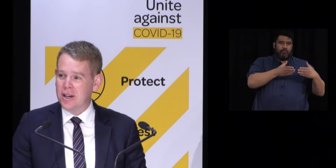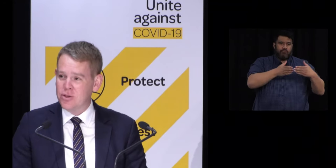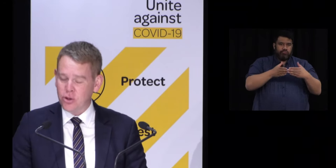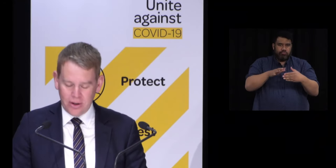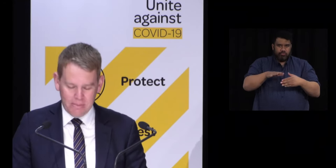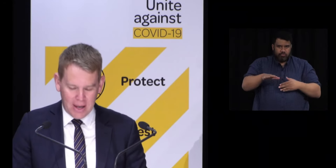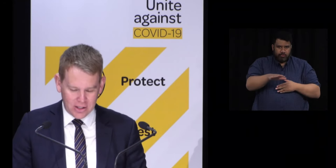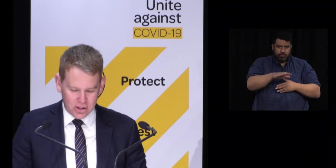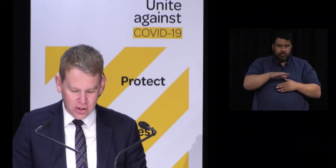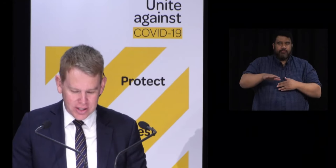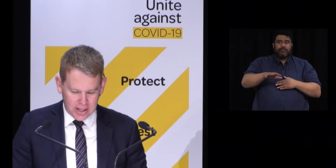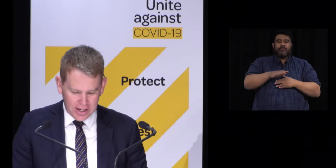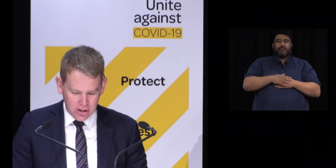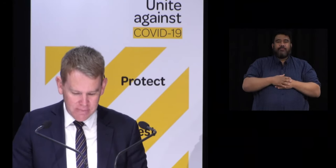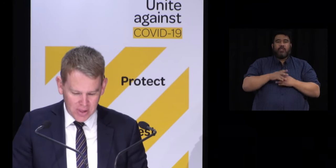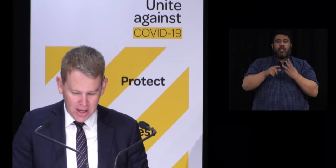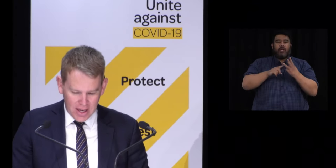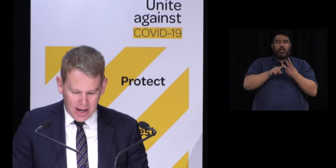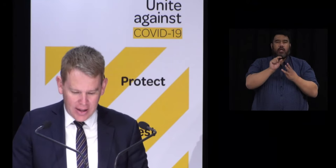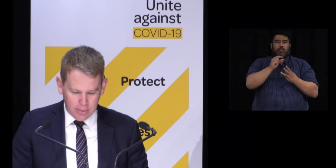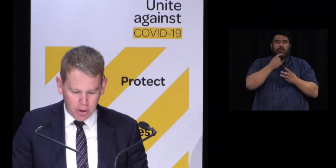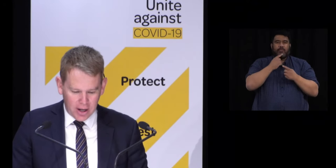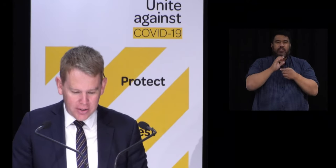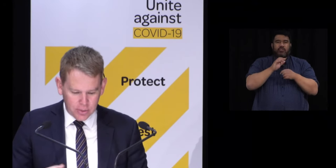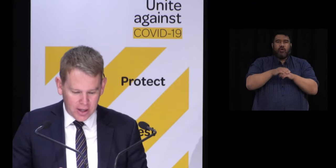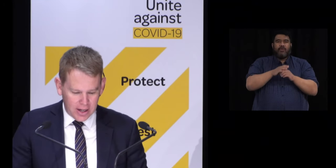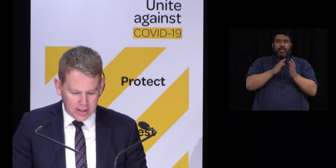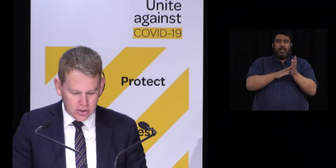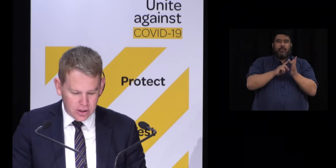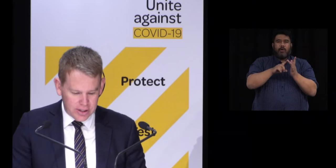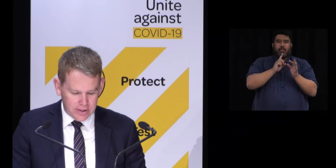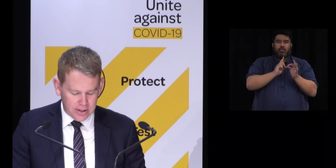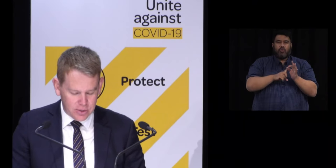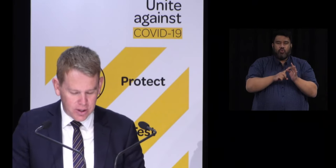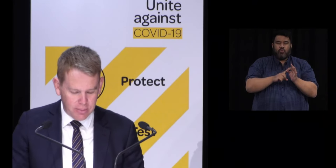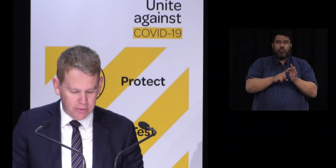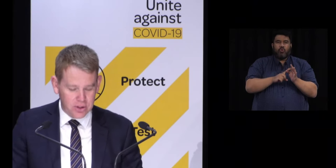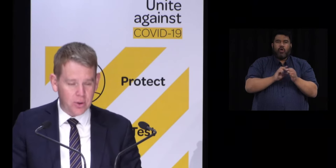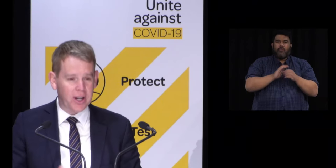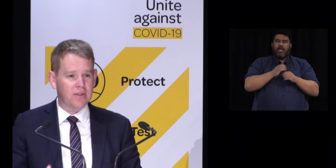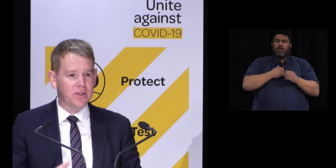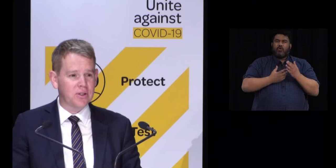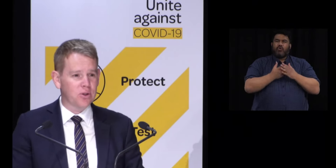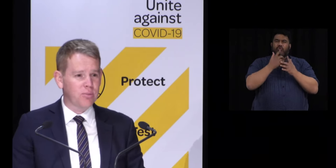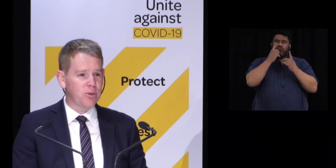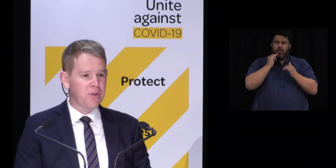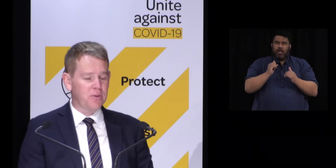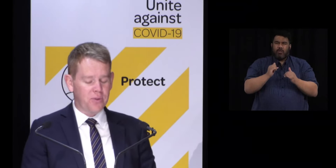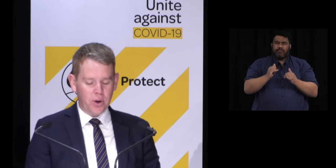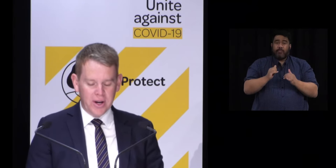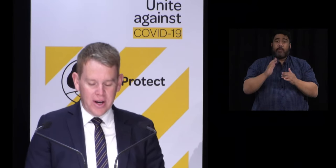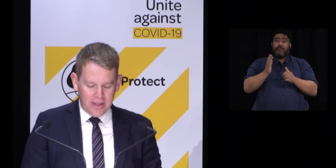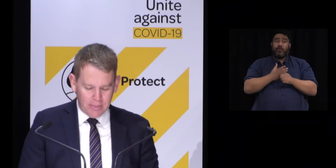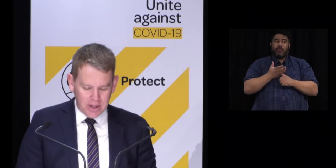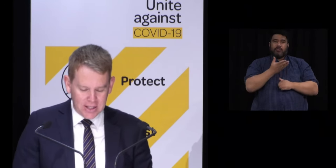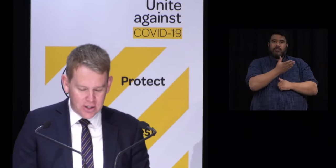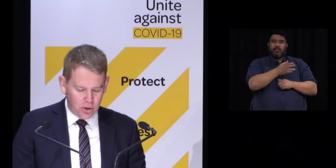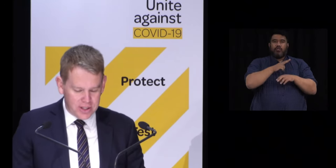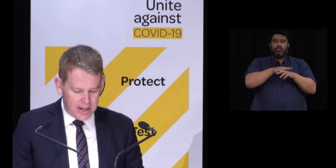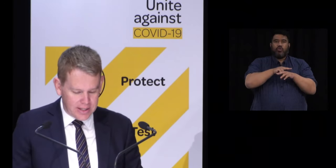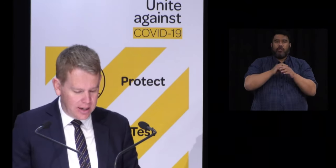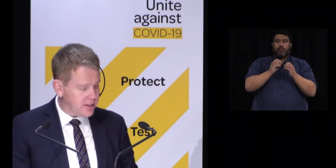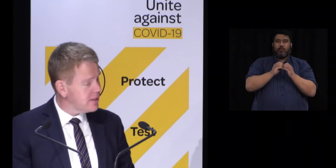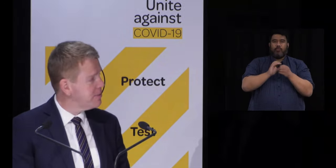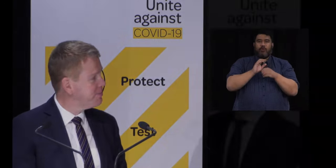a few more details on managed isolation and the pilot that we announced earlier this week. But first, I'll hand over to Dr Bloomfield for the update